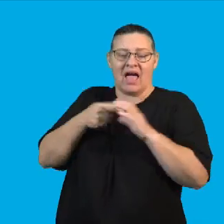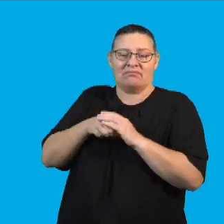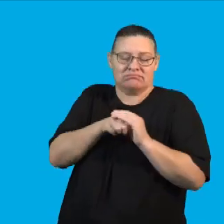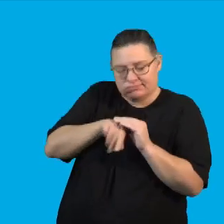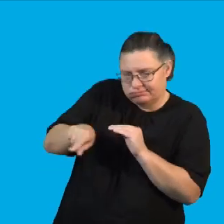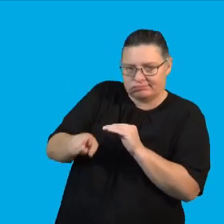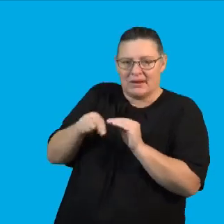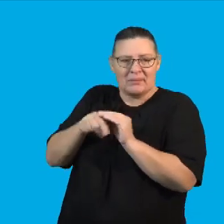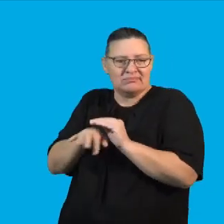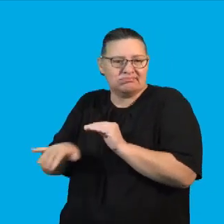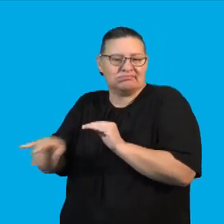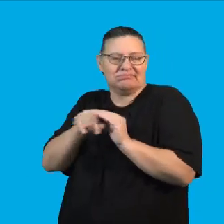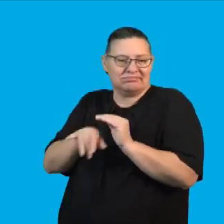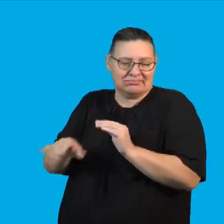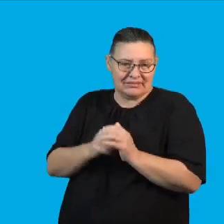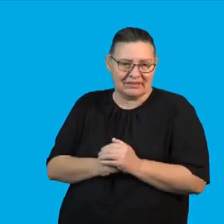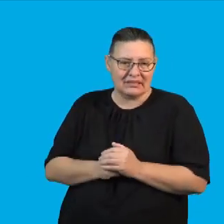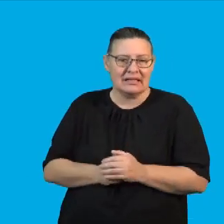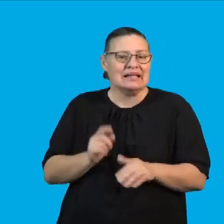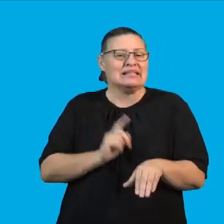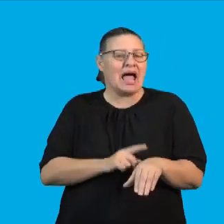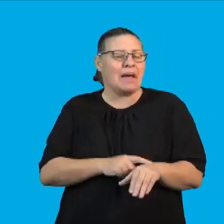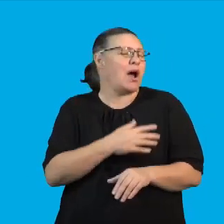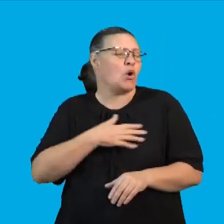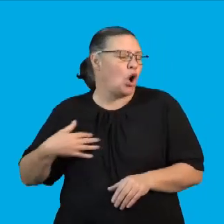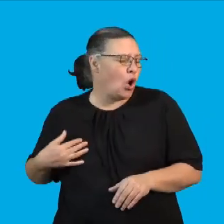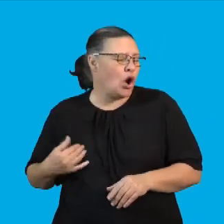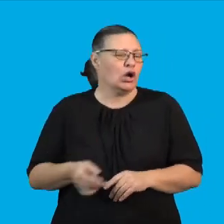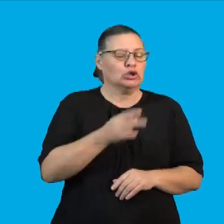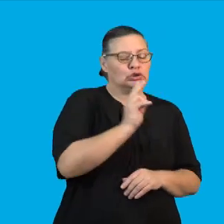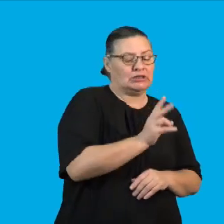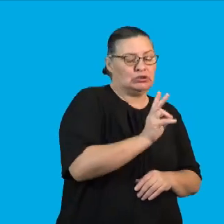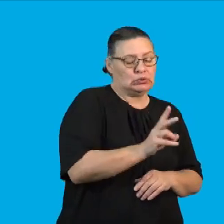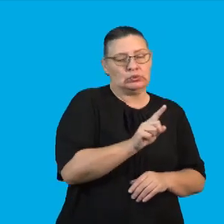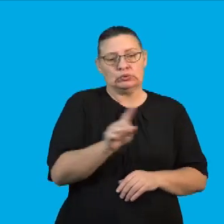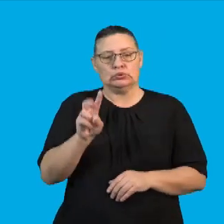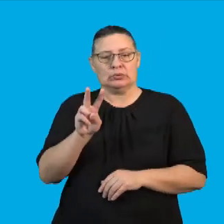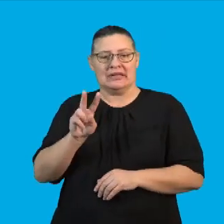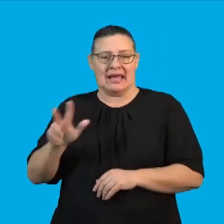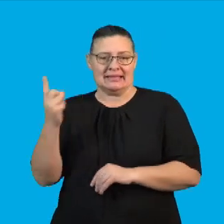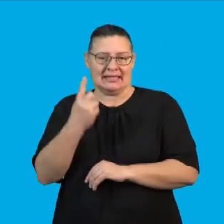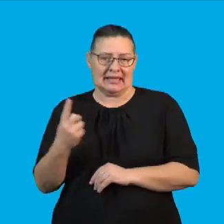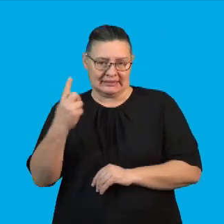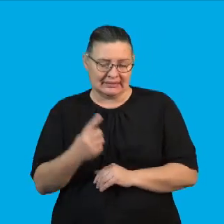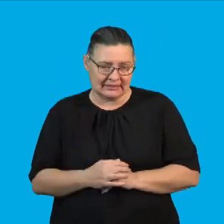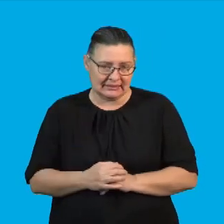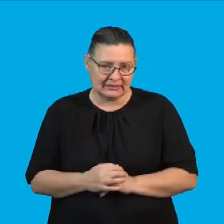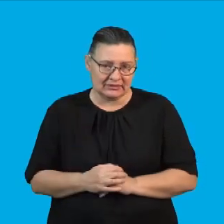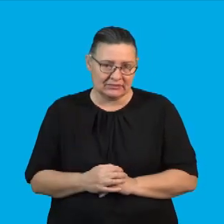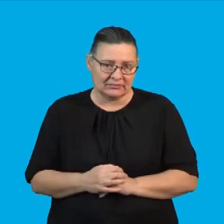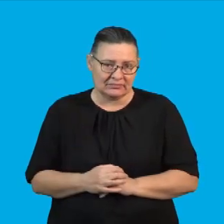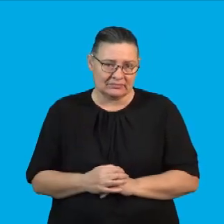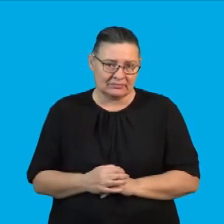born live. The gestation period is usually between 22 and 28